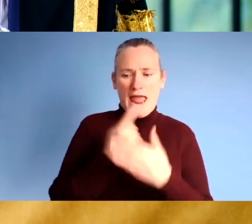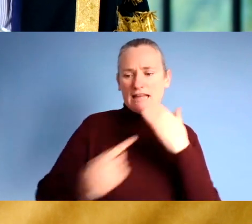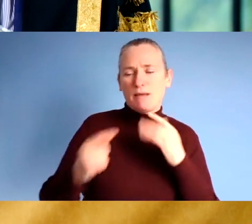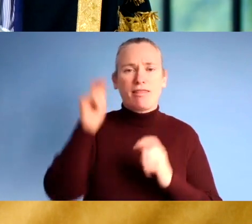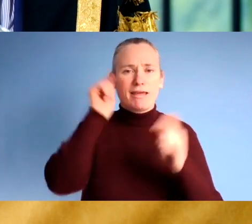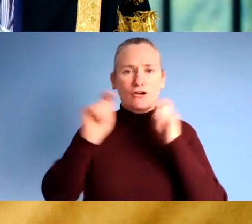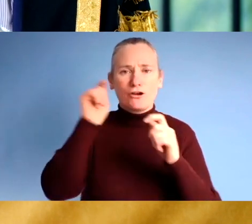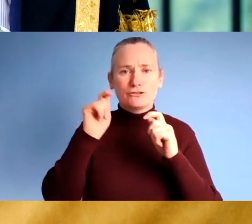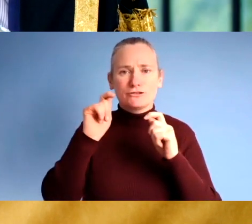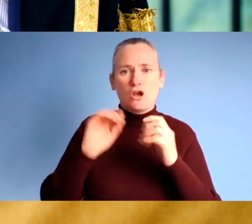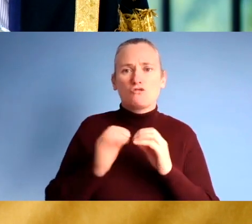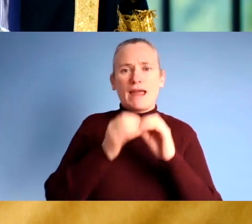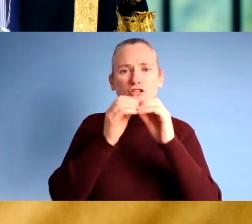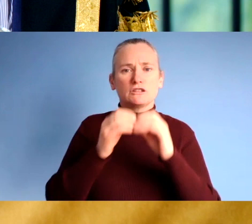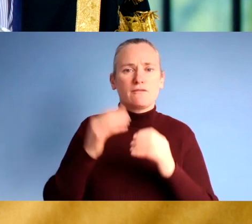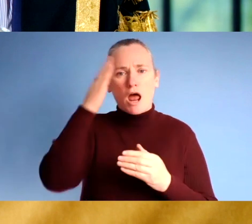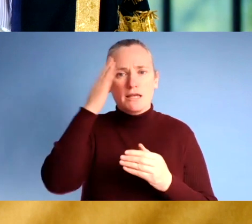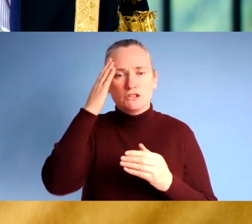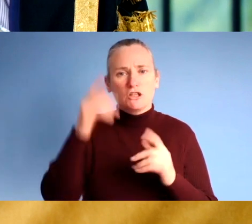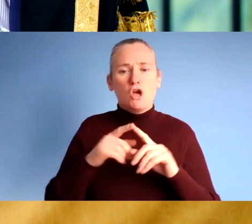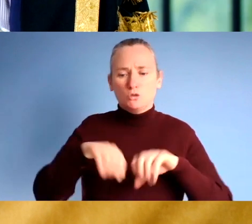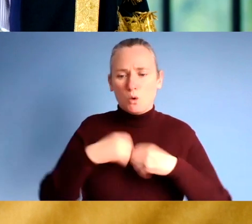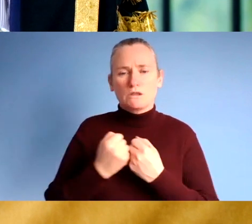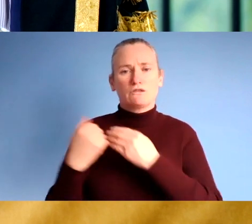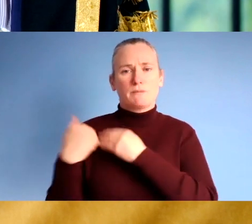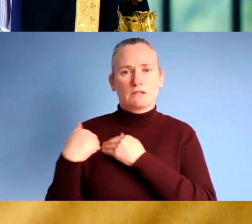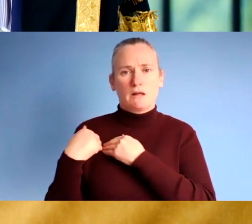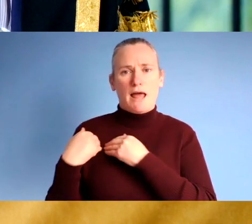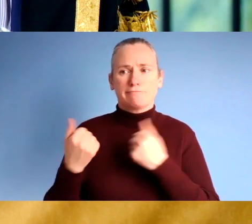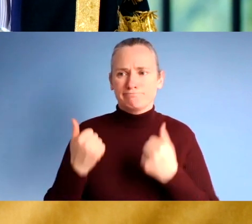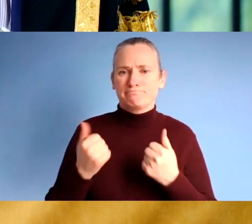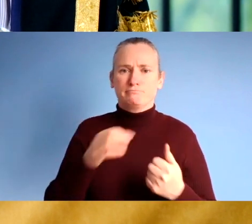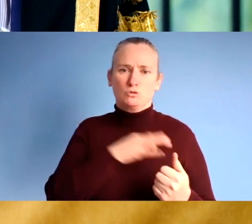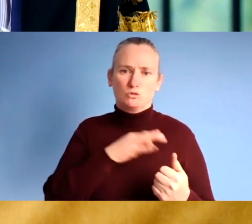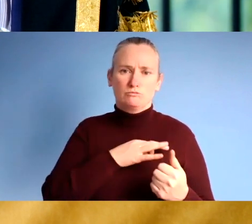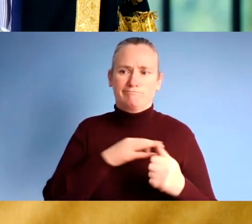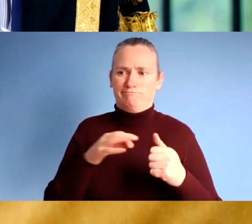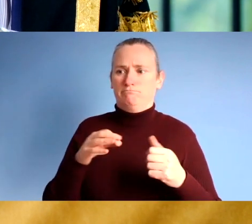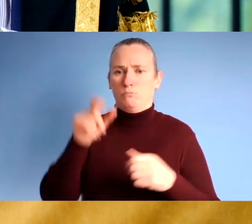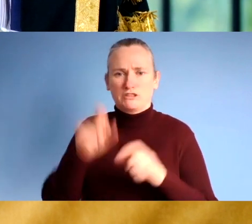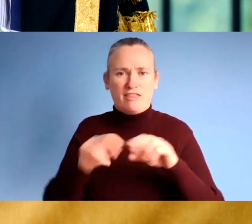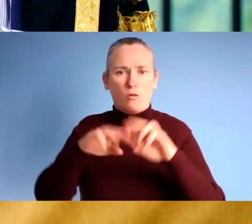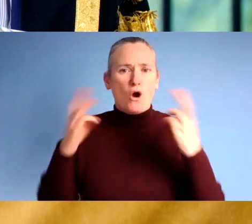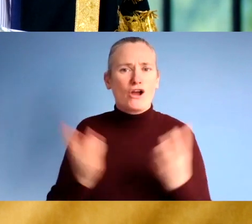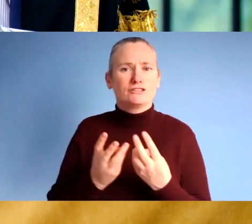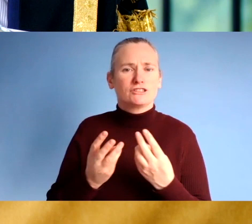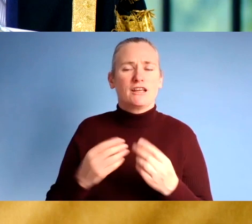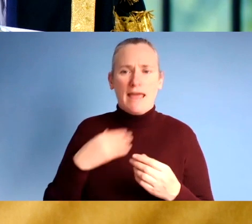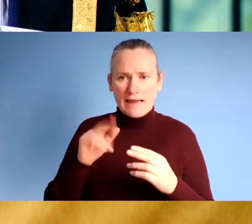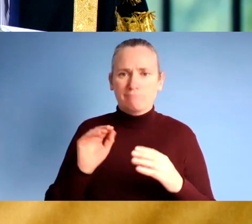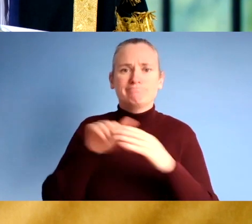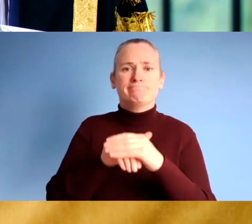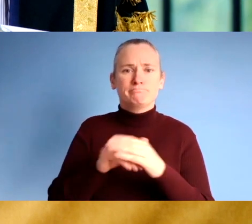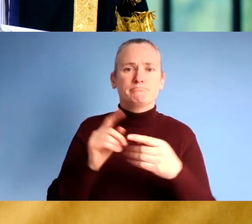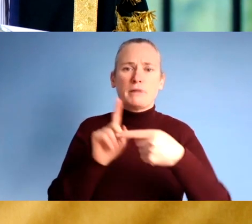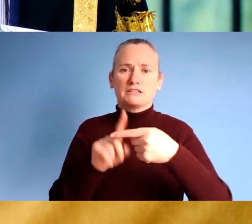independent thinkers, creators of knowledge, socially responsible and effective global citizens, capable of making a positive contribution